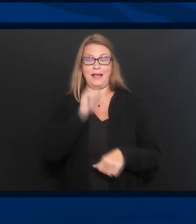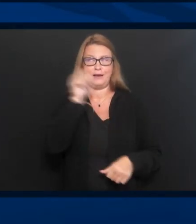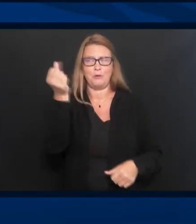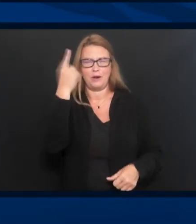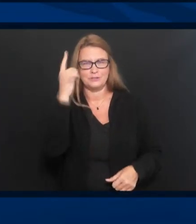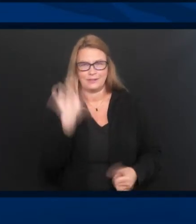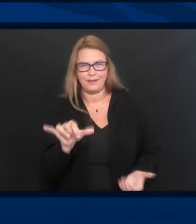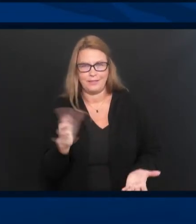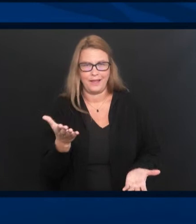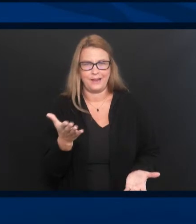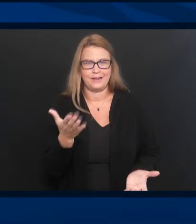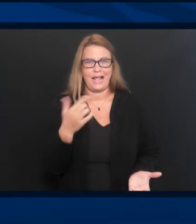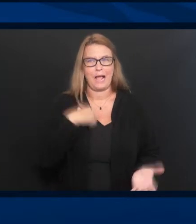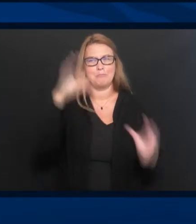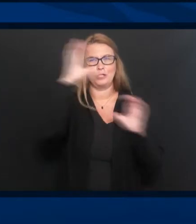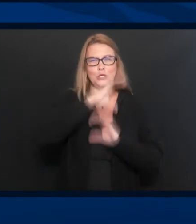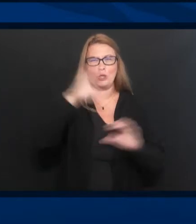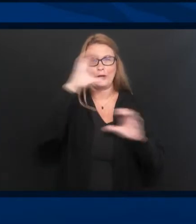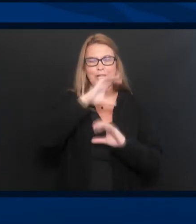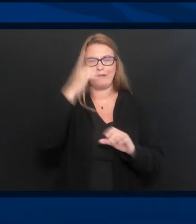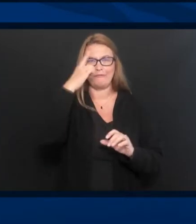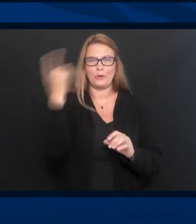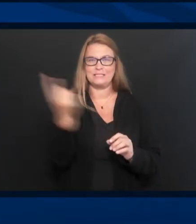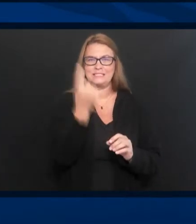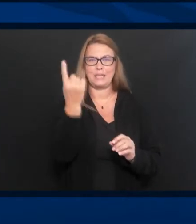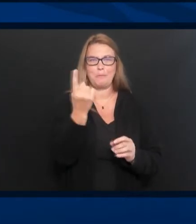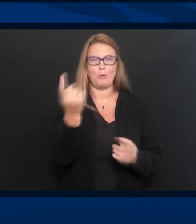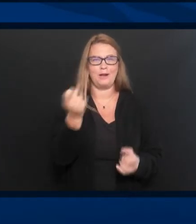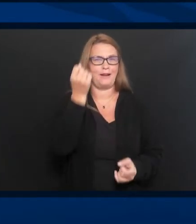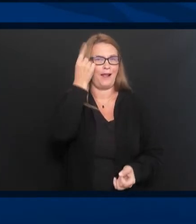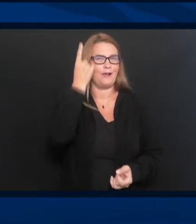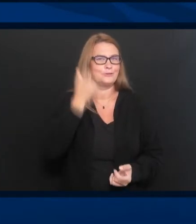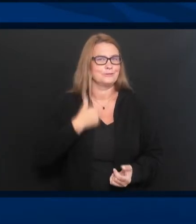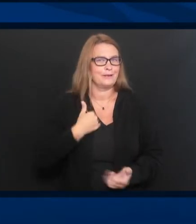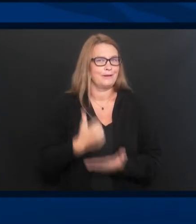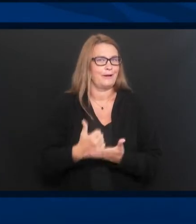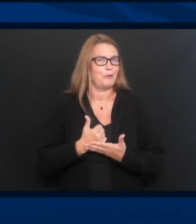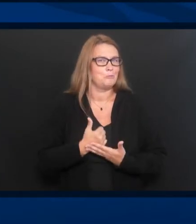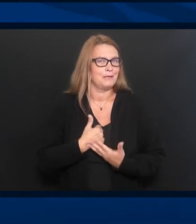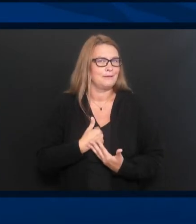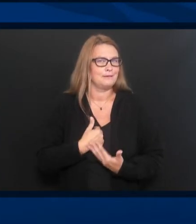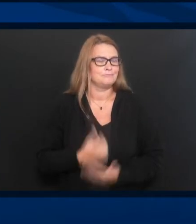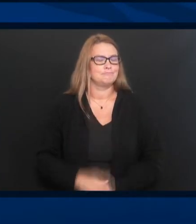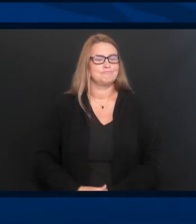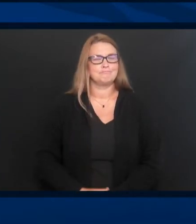and I'm looking for someone to try to help me understand that. Thank you.